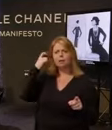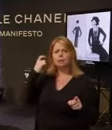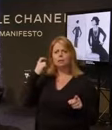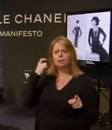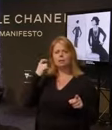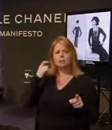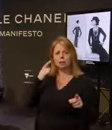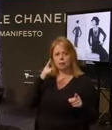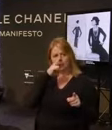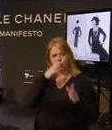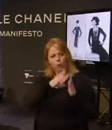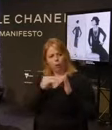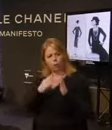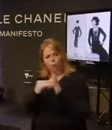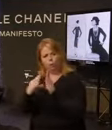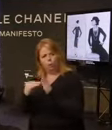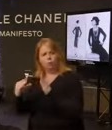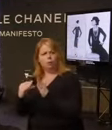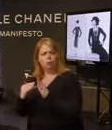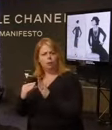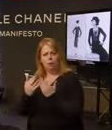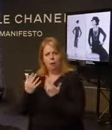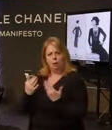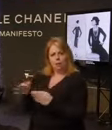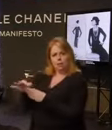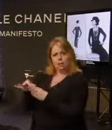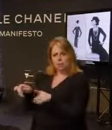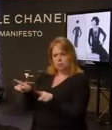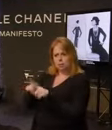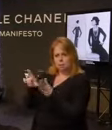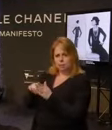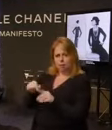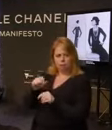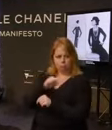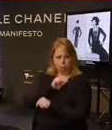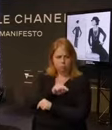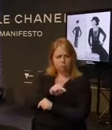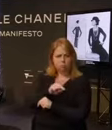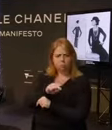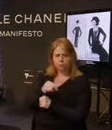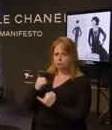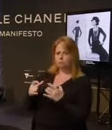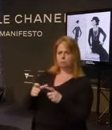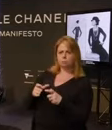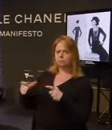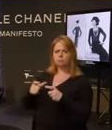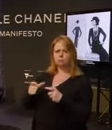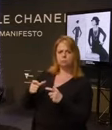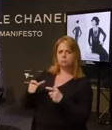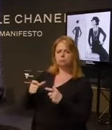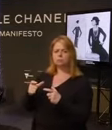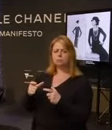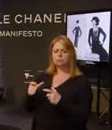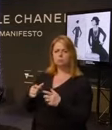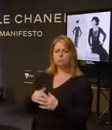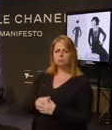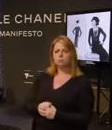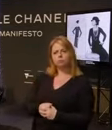copied, whereas a lot of designers, I think, of this period and to this day are actually quite controlling and